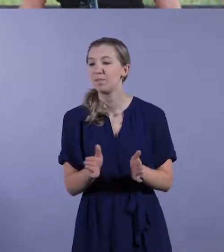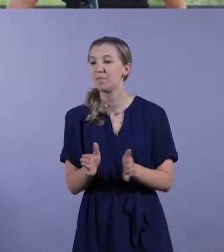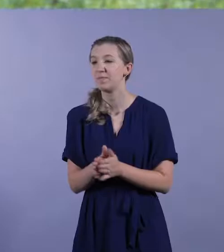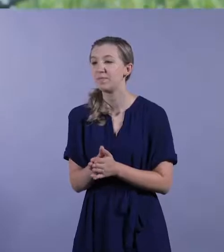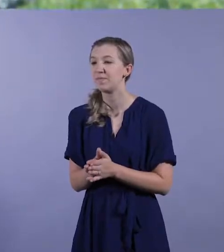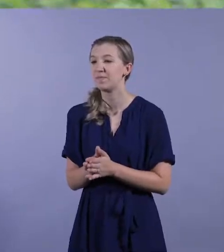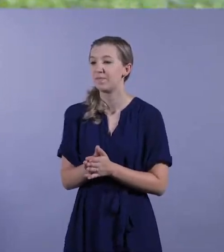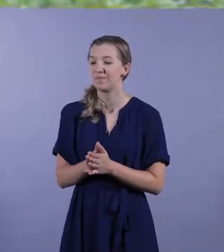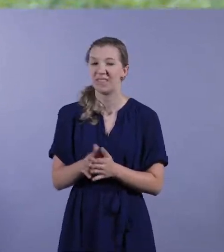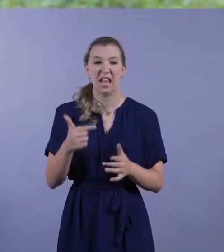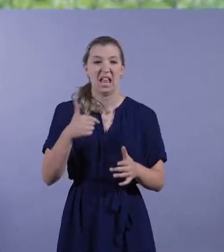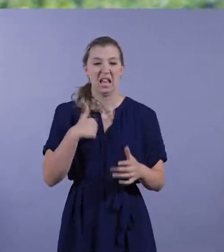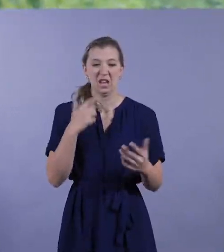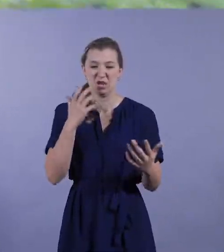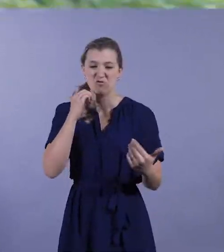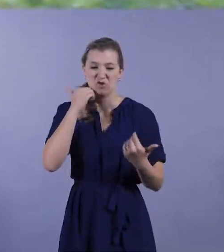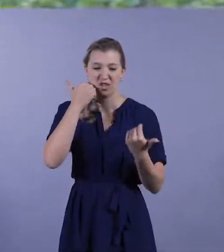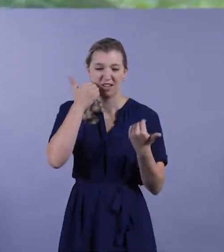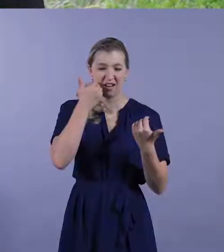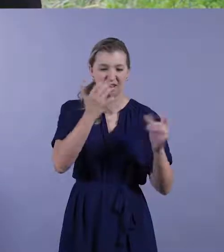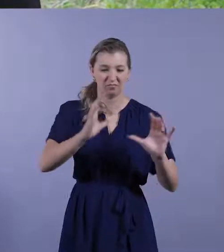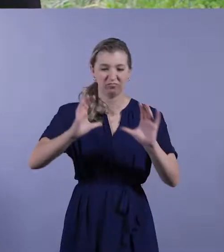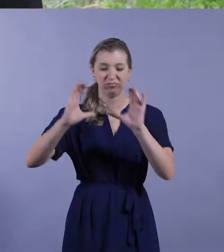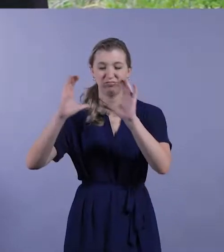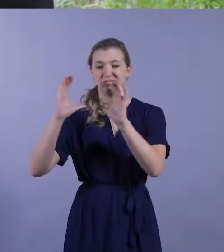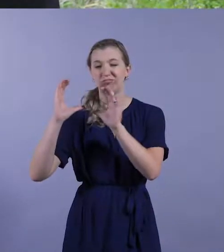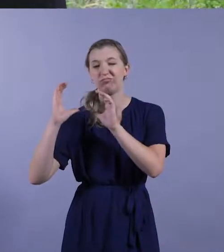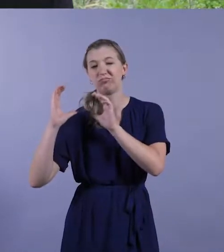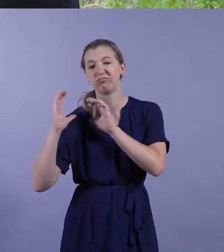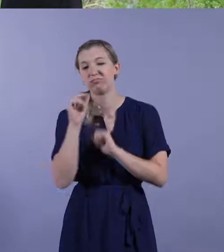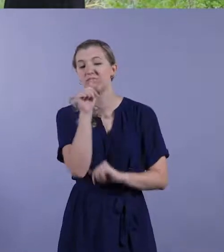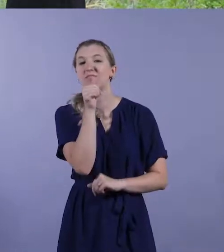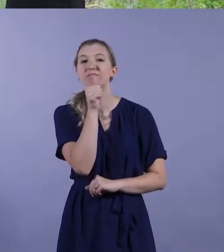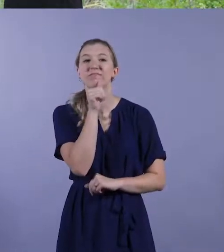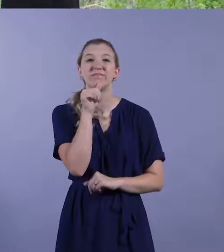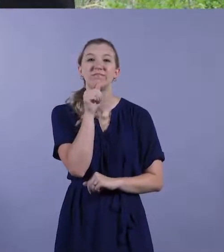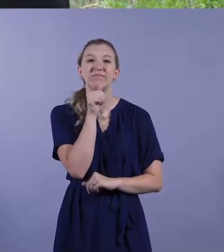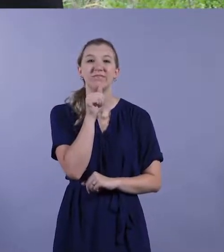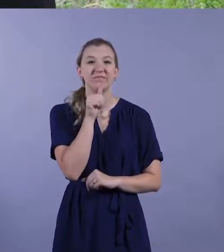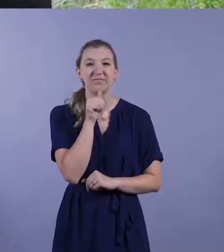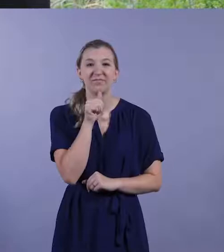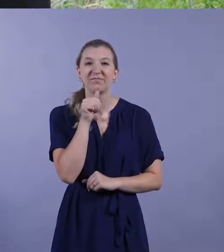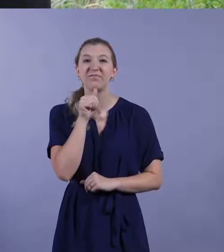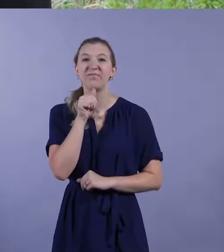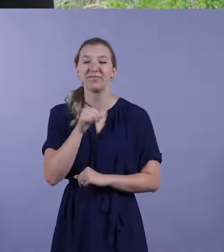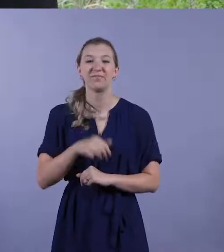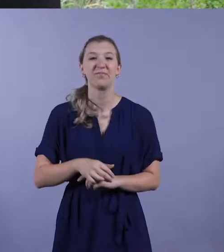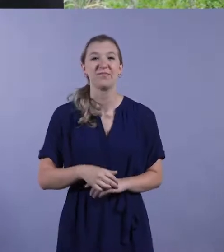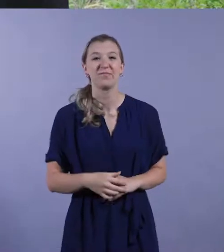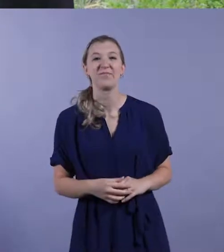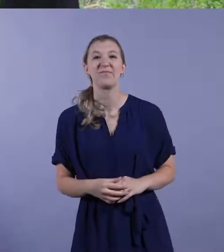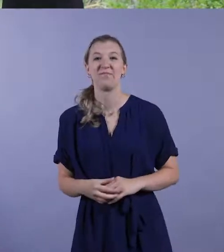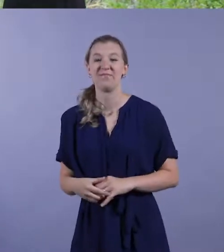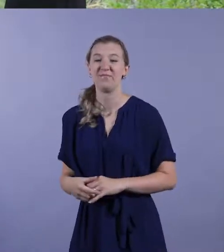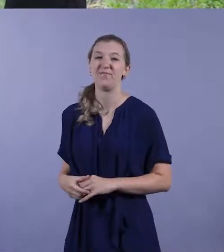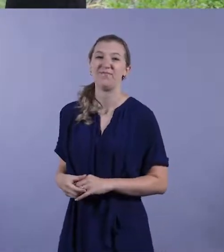I was buried beneath my shame.